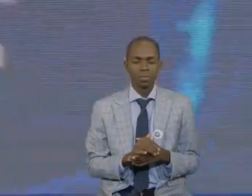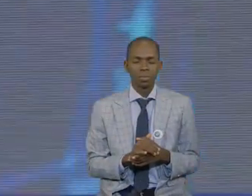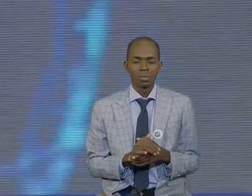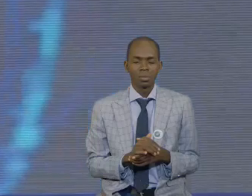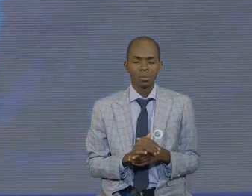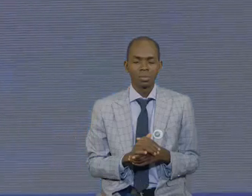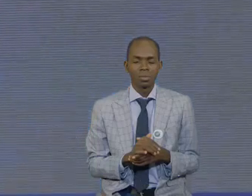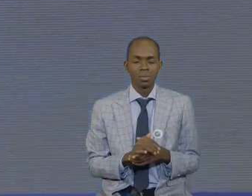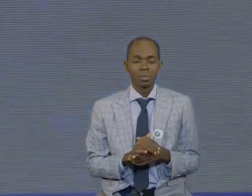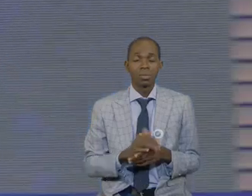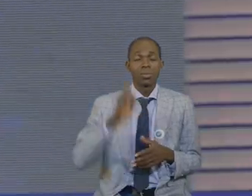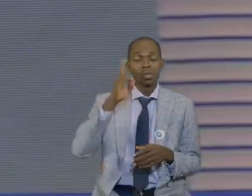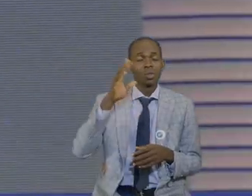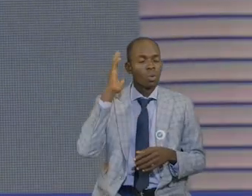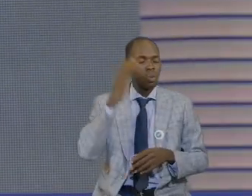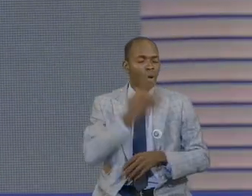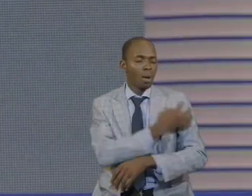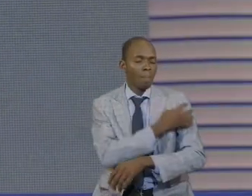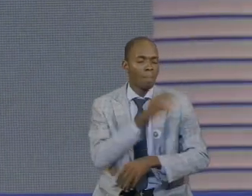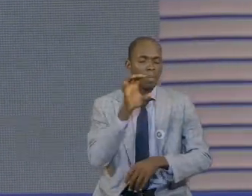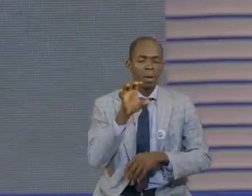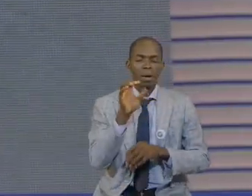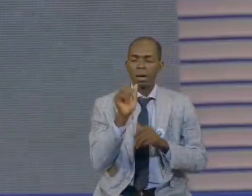You will empower everyone,